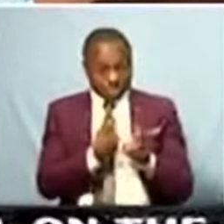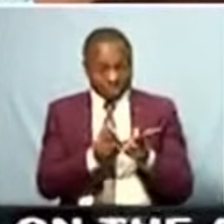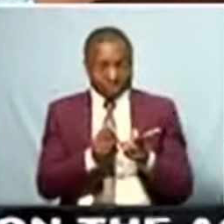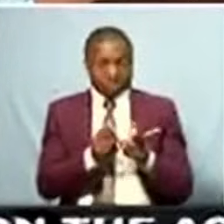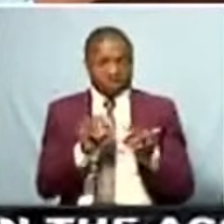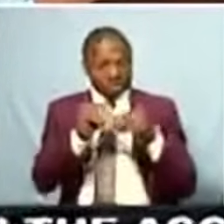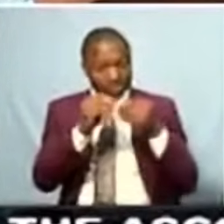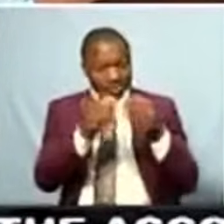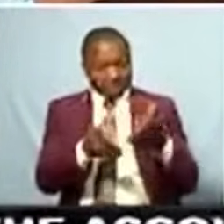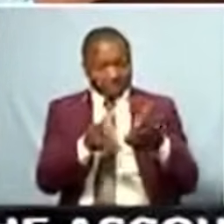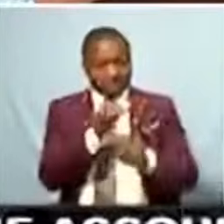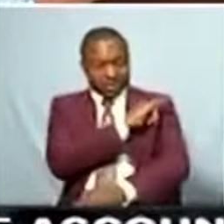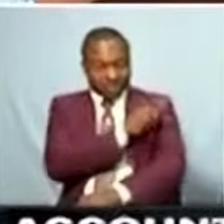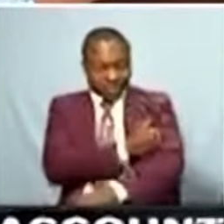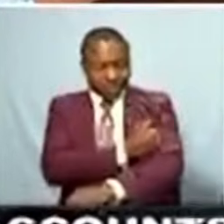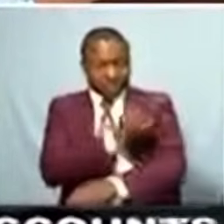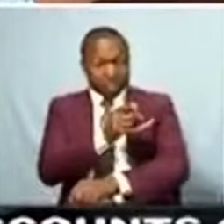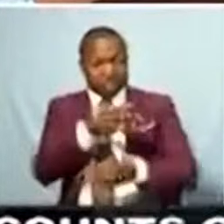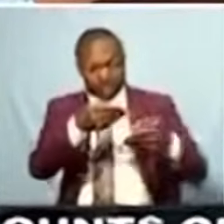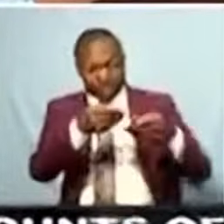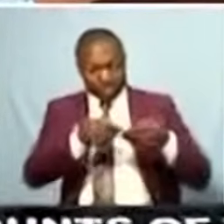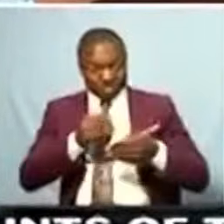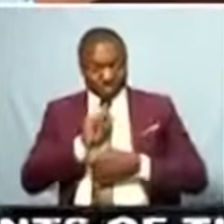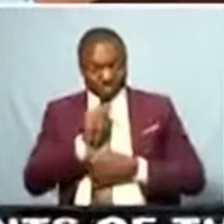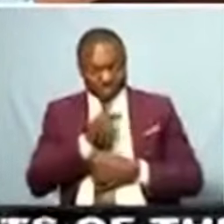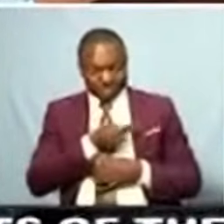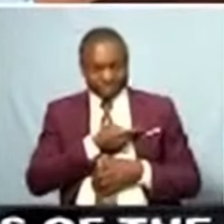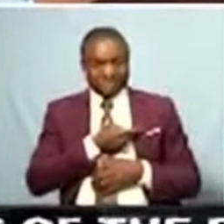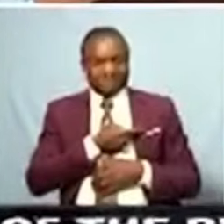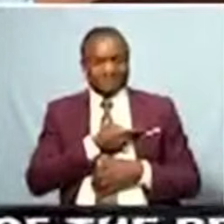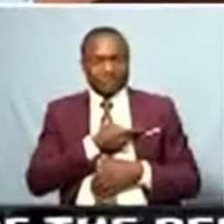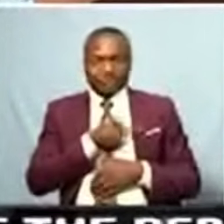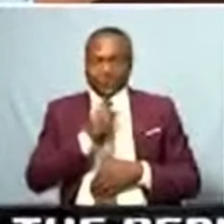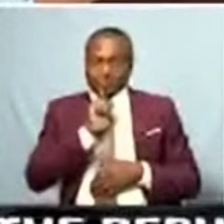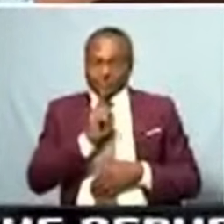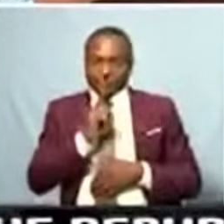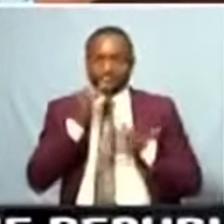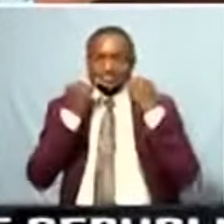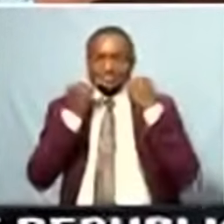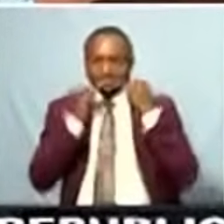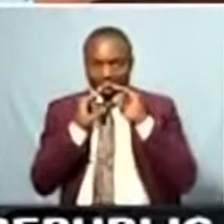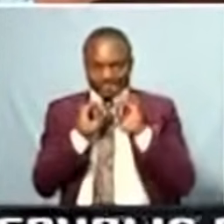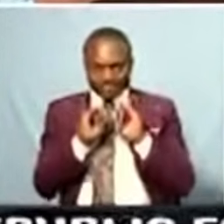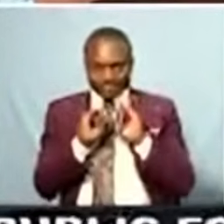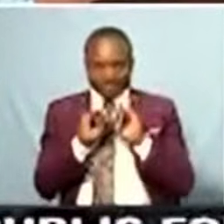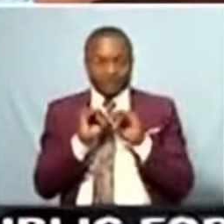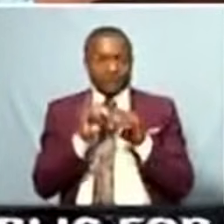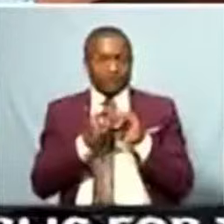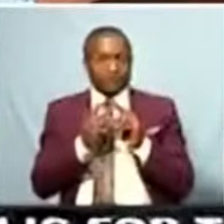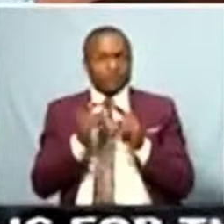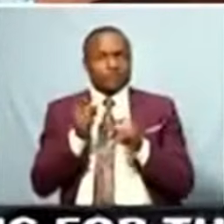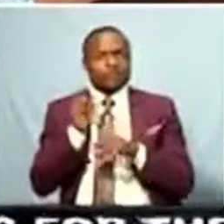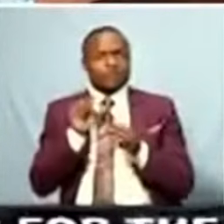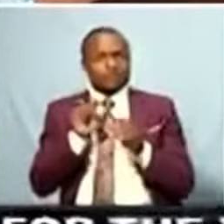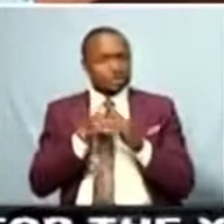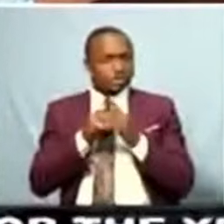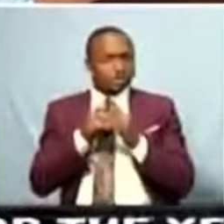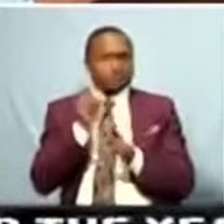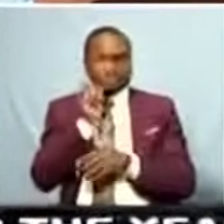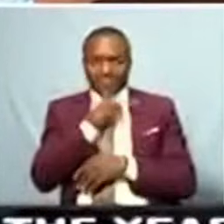we've given you that immunity for you to give us factual information. But if you start